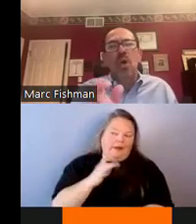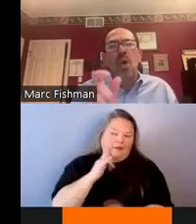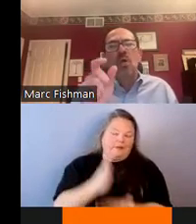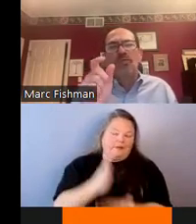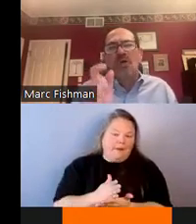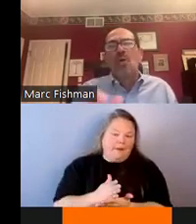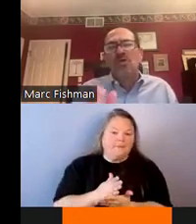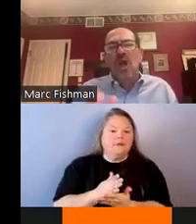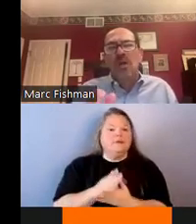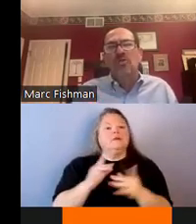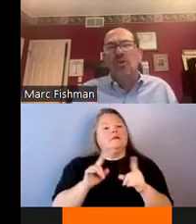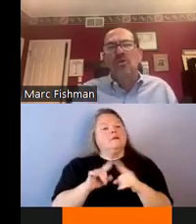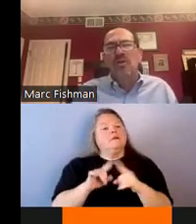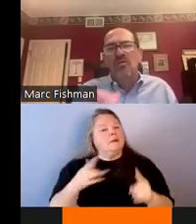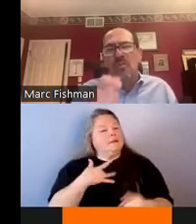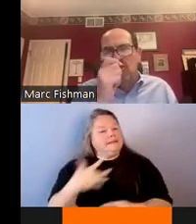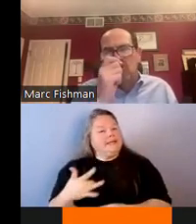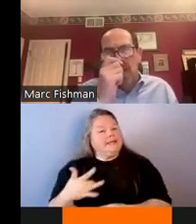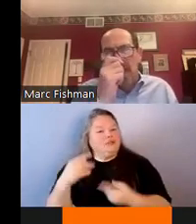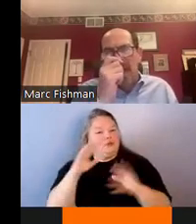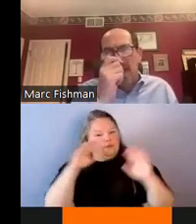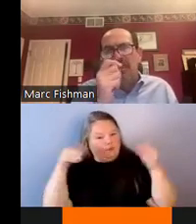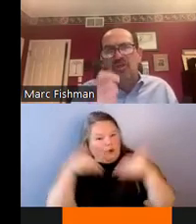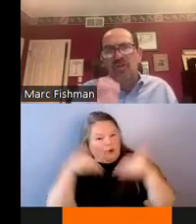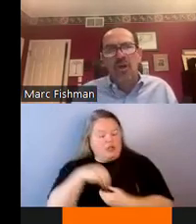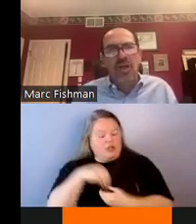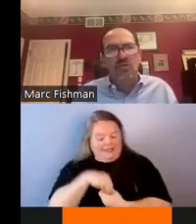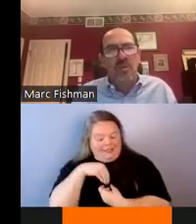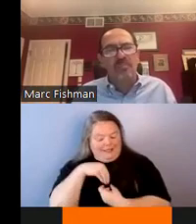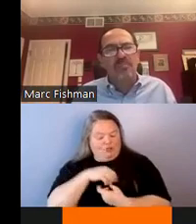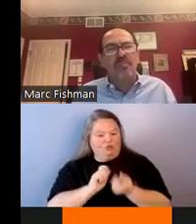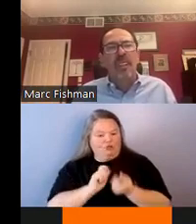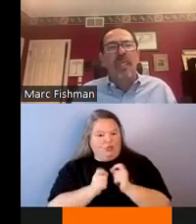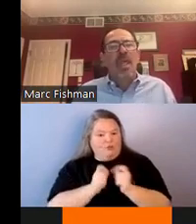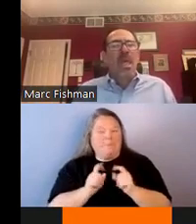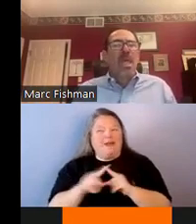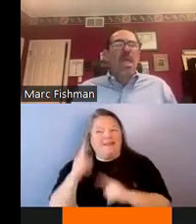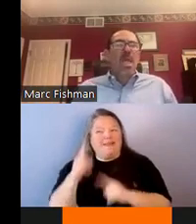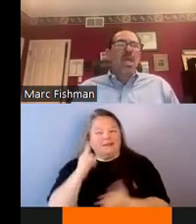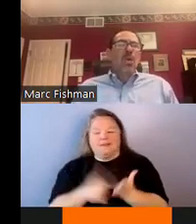tend to focus on internal transformation, and I think to our detriment.